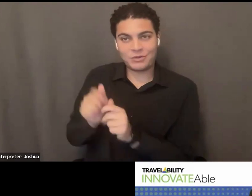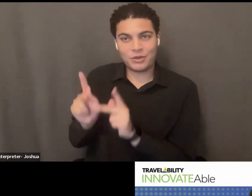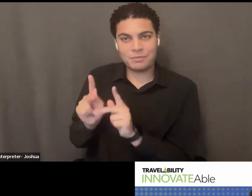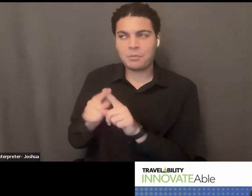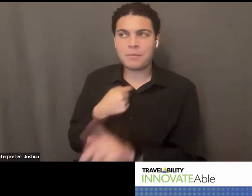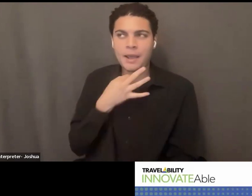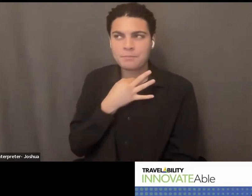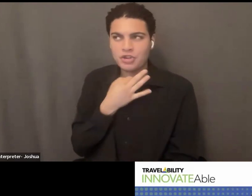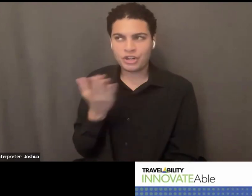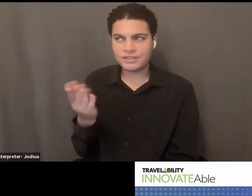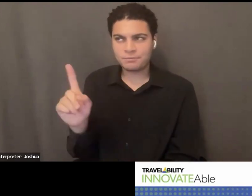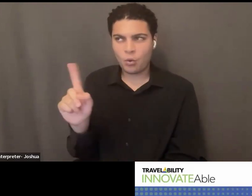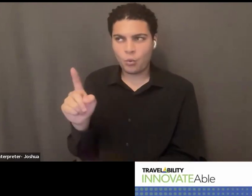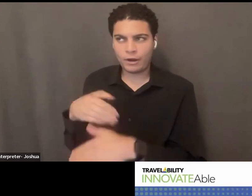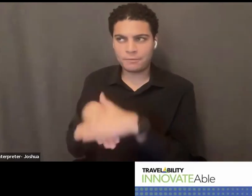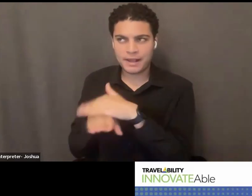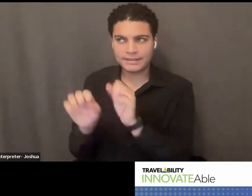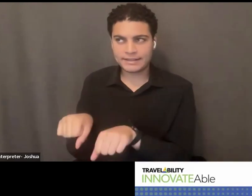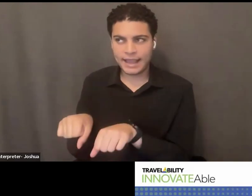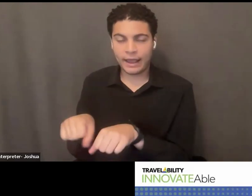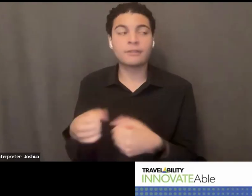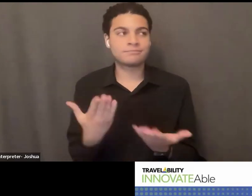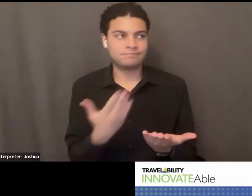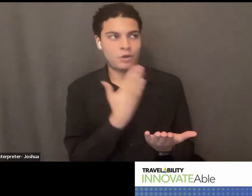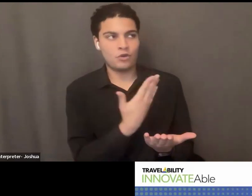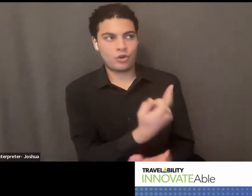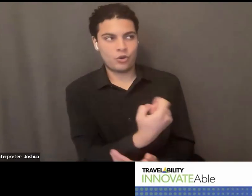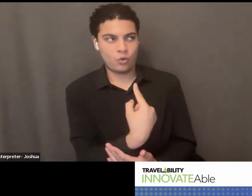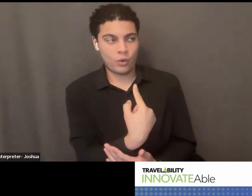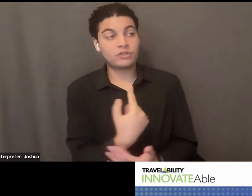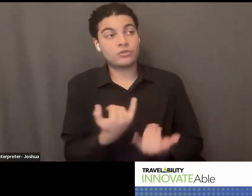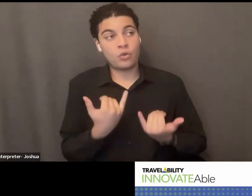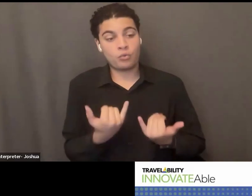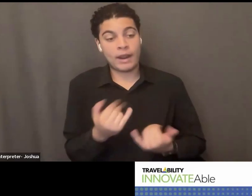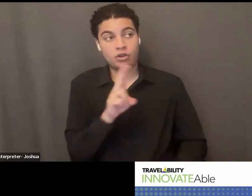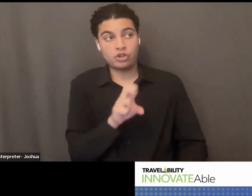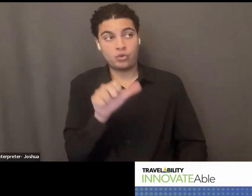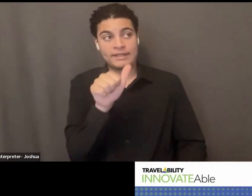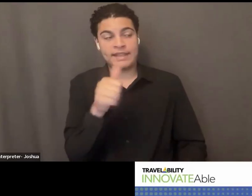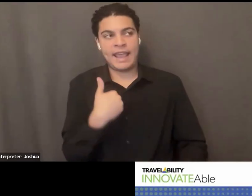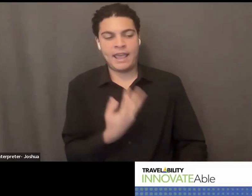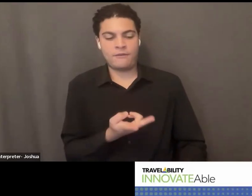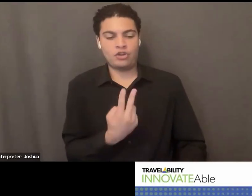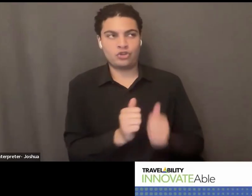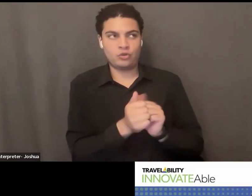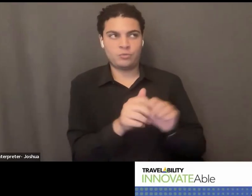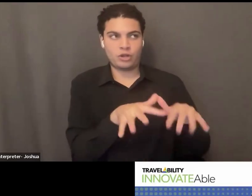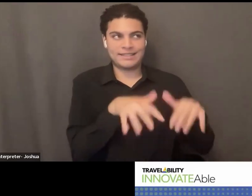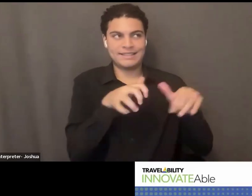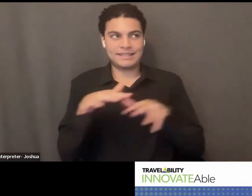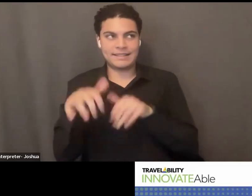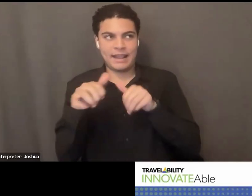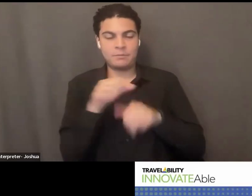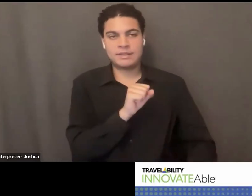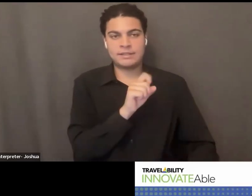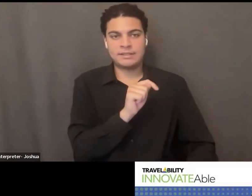So we available right now in 2 stadiums in the US, St. Louis City in